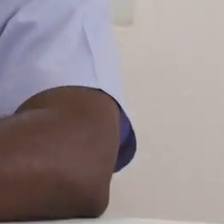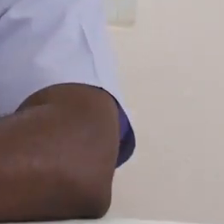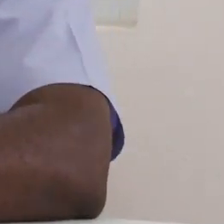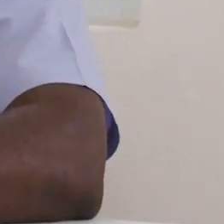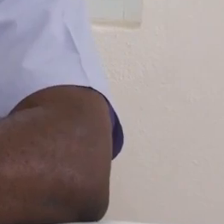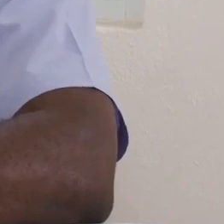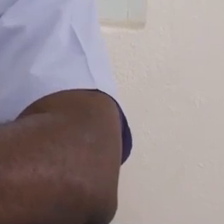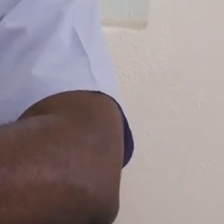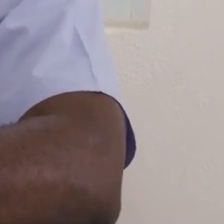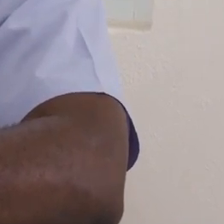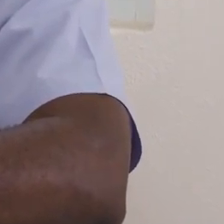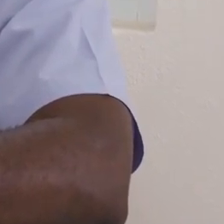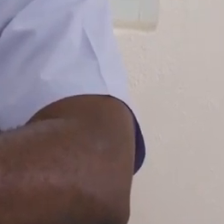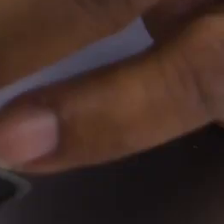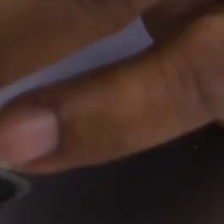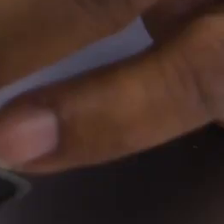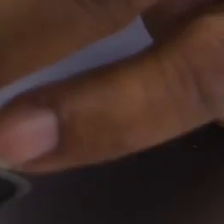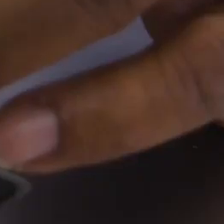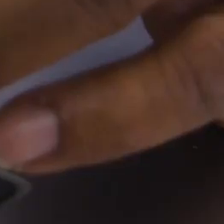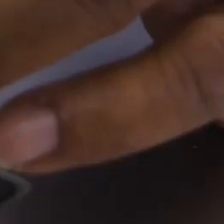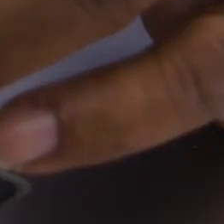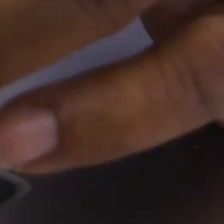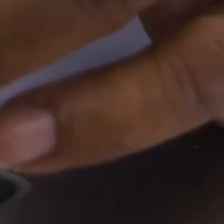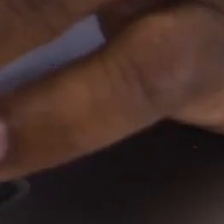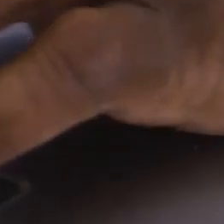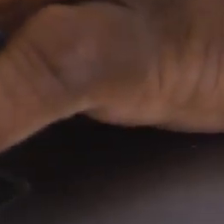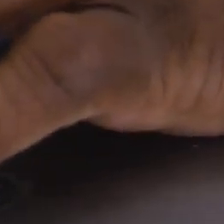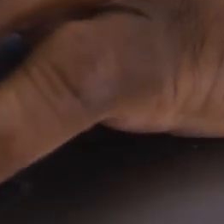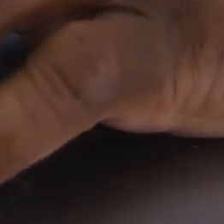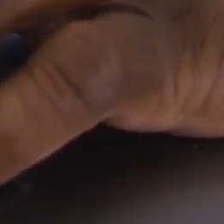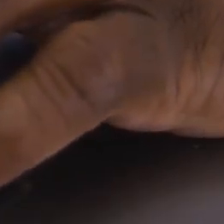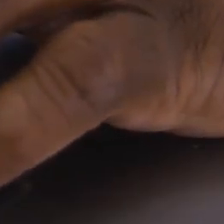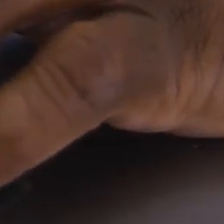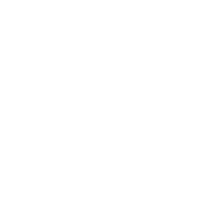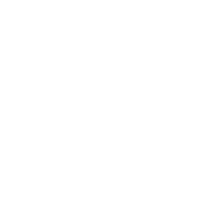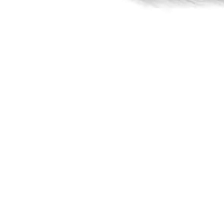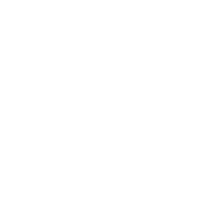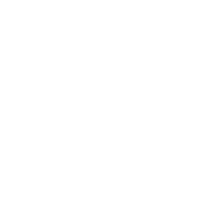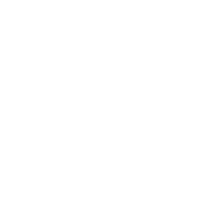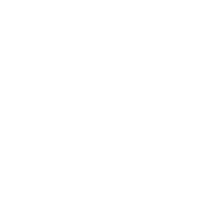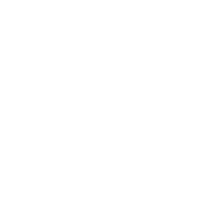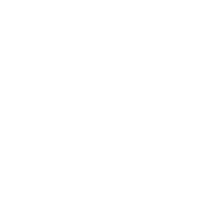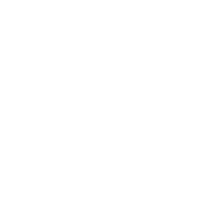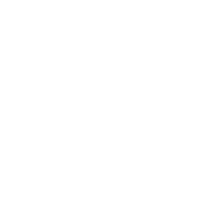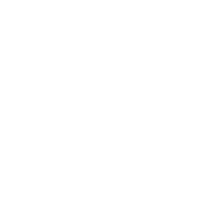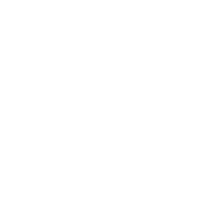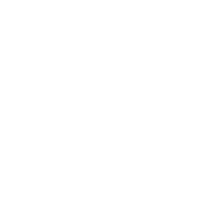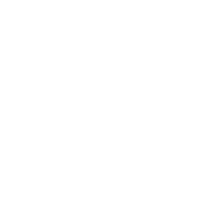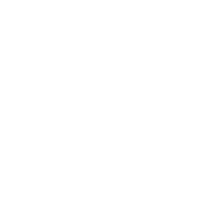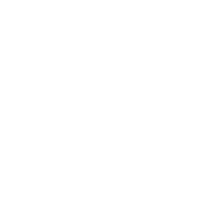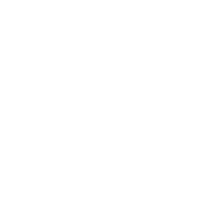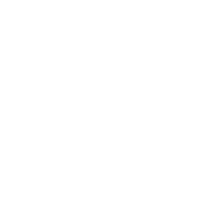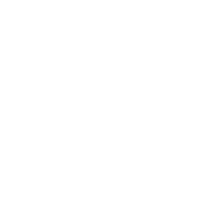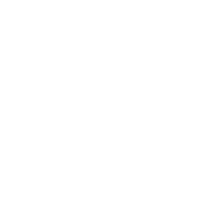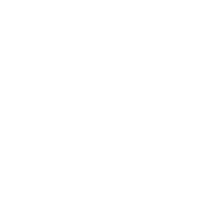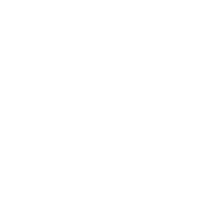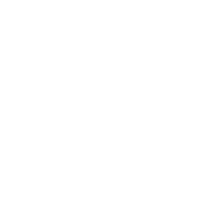Applying for the COVID-19 Relief Fund can be done in a few simple steps. Go to the link in the description,